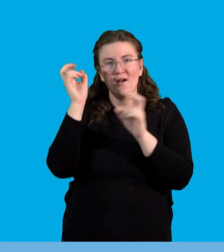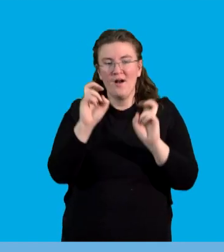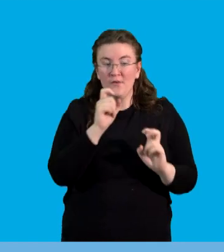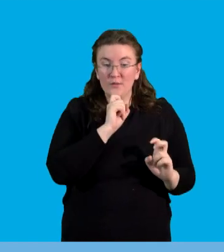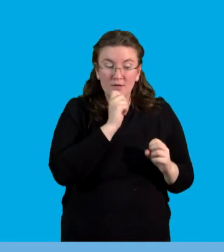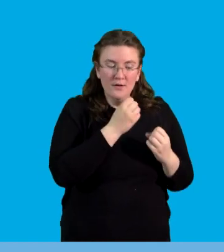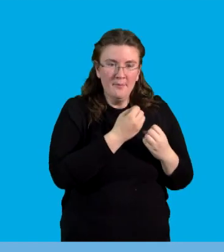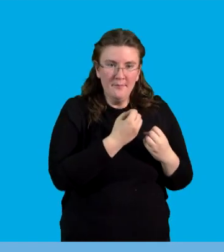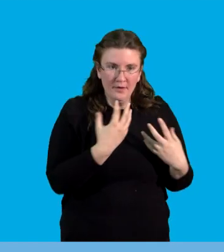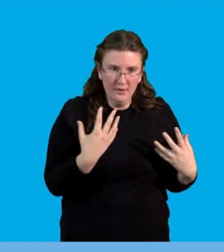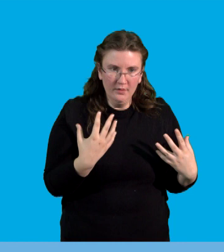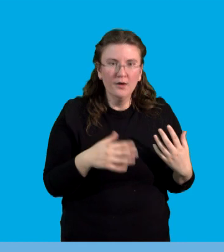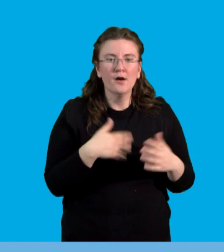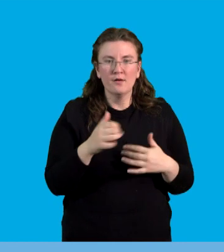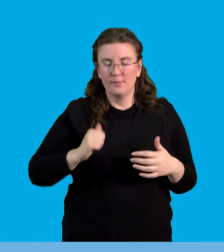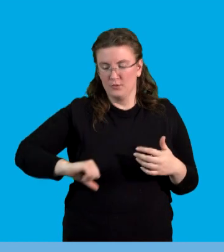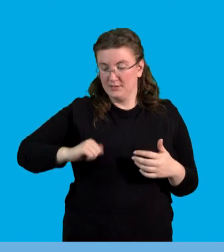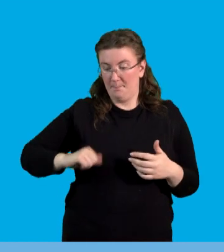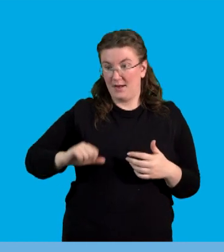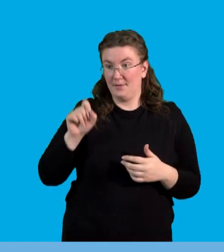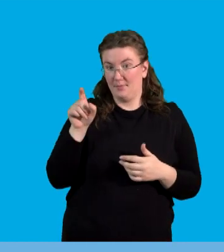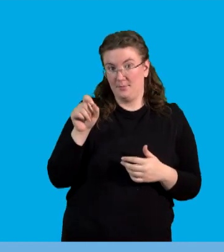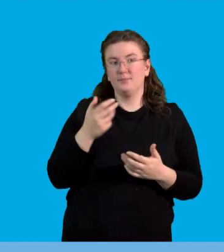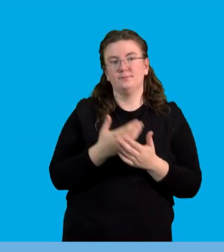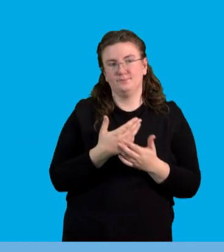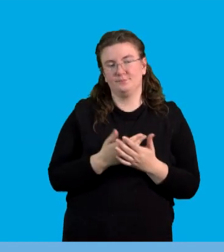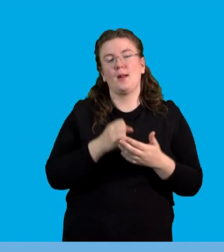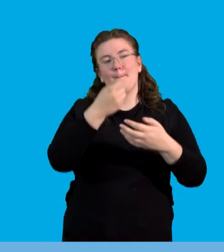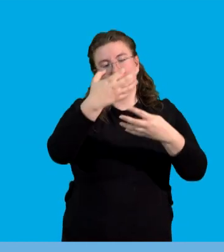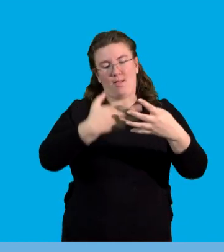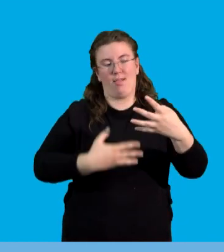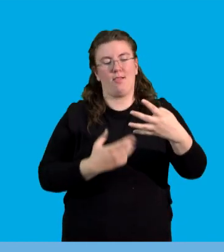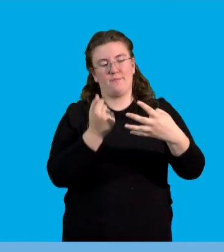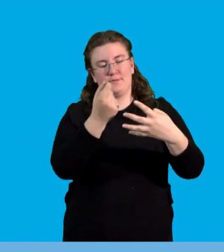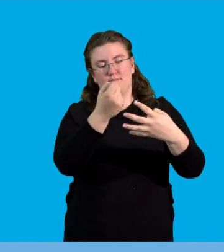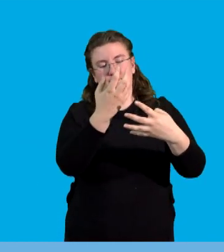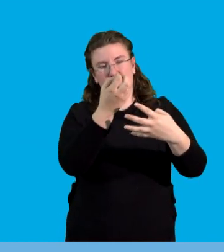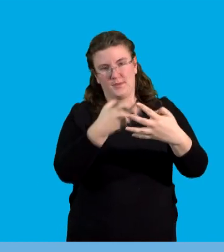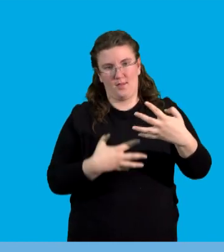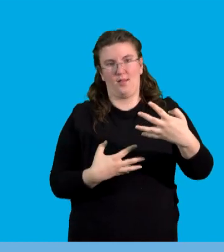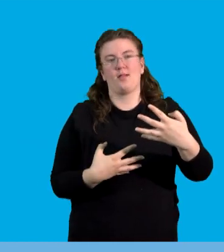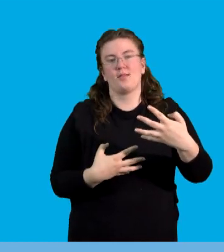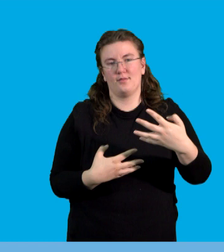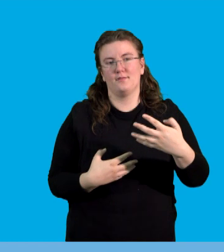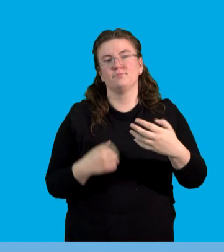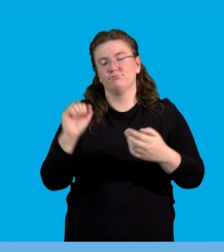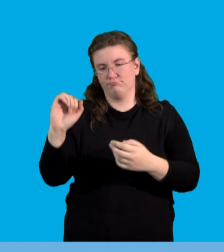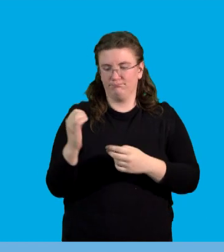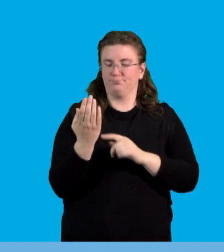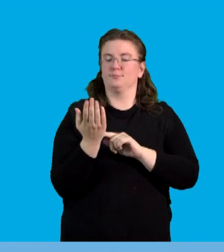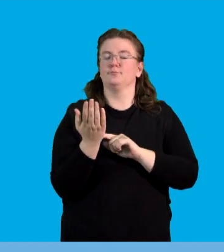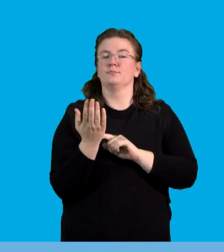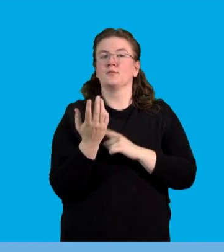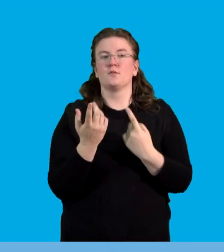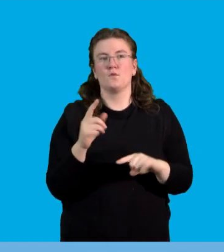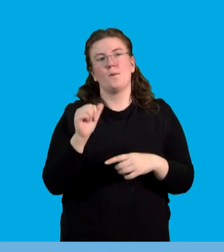electricity was used, the municipality can then be able to bill you for the month or bill you for the amount of